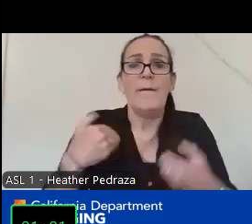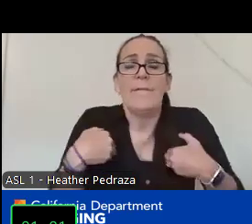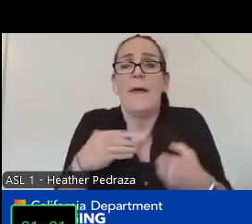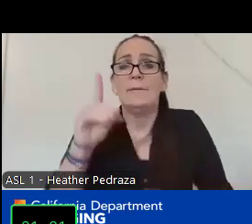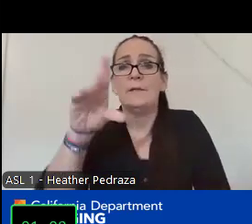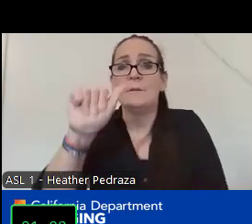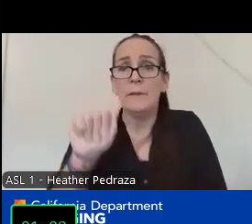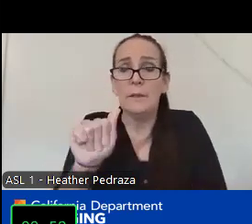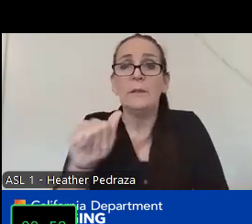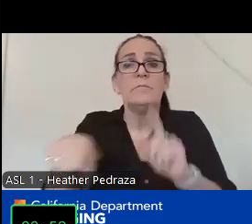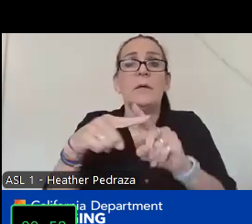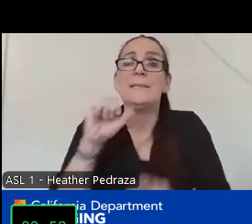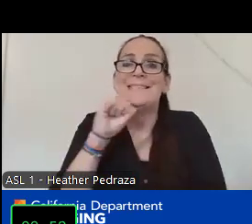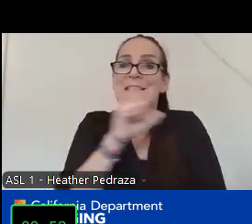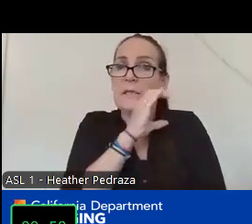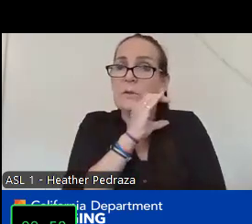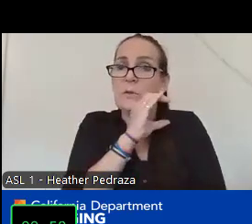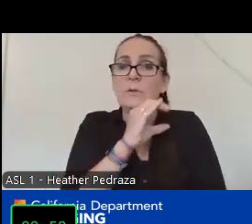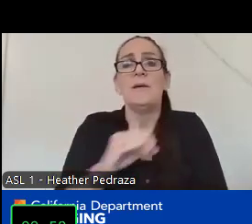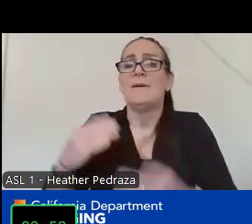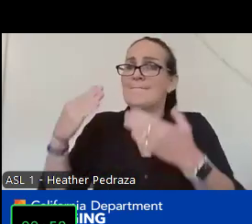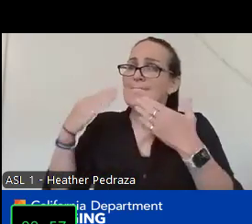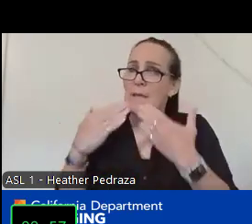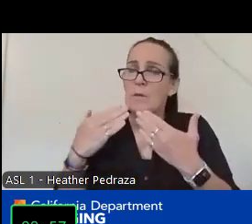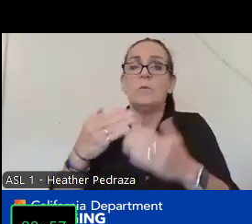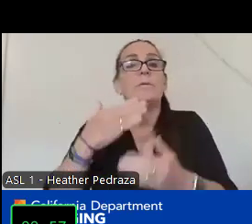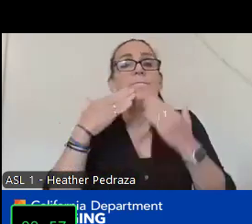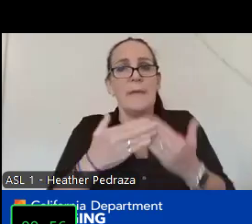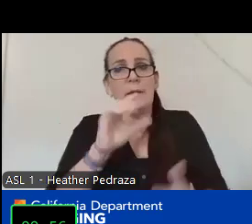you. Thank you, Lisa.